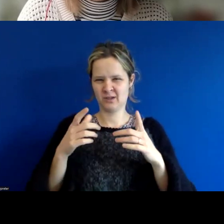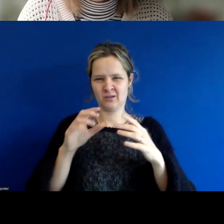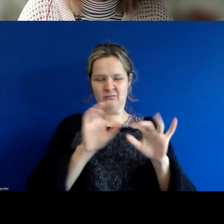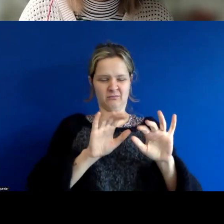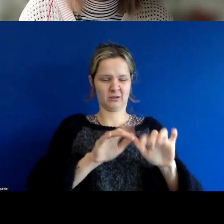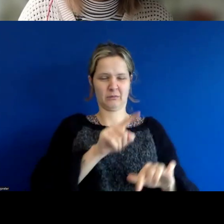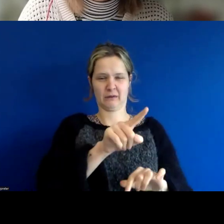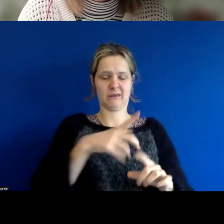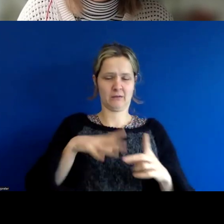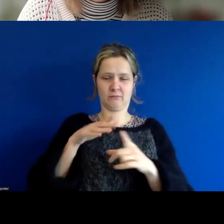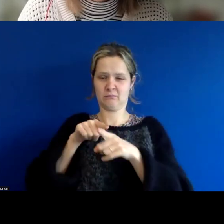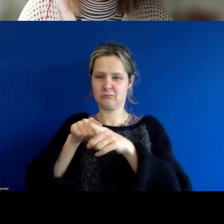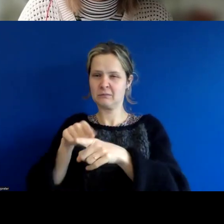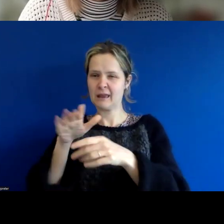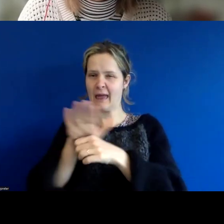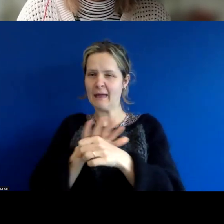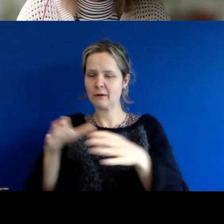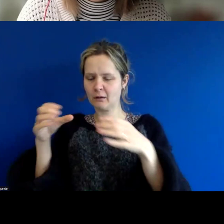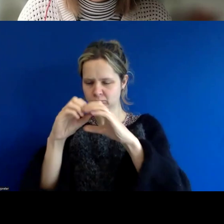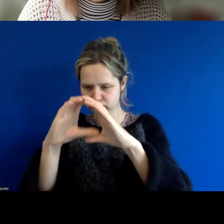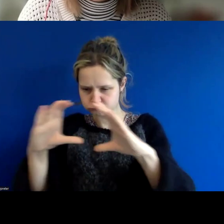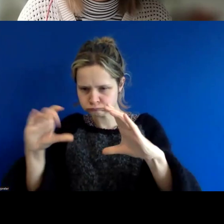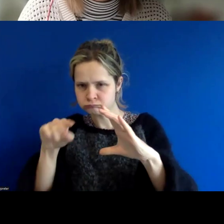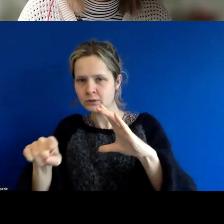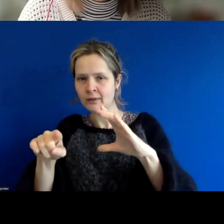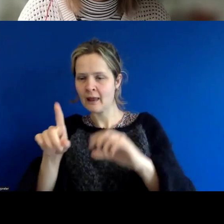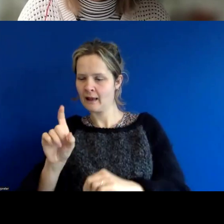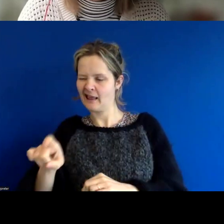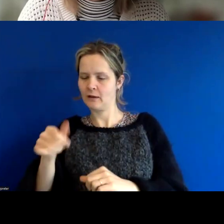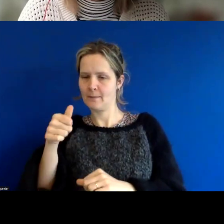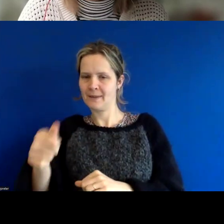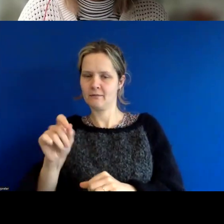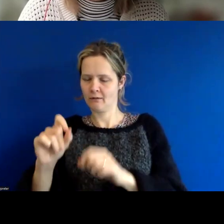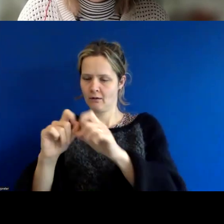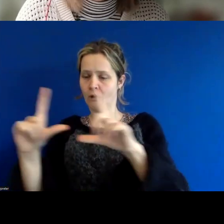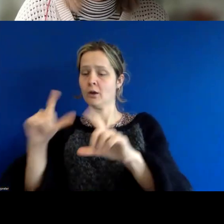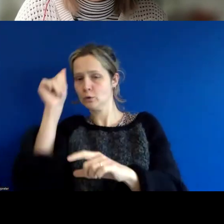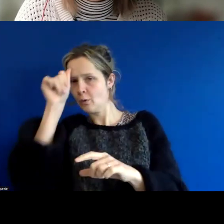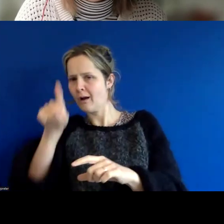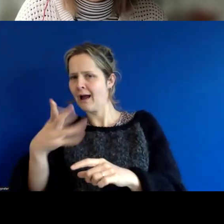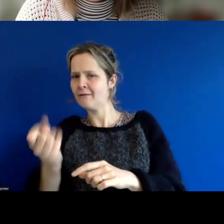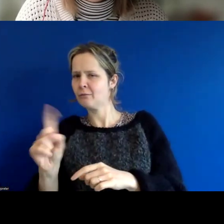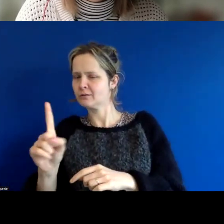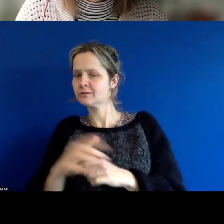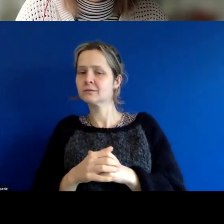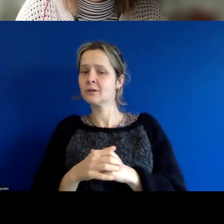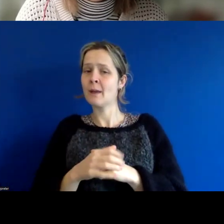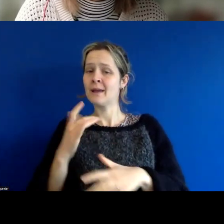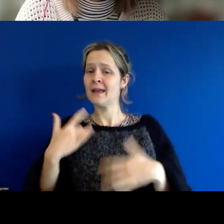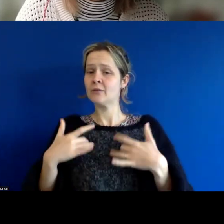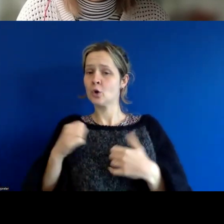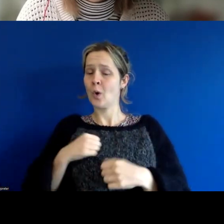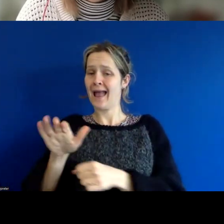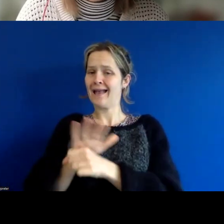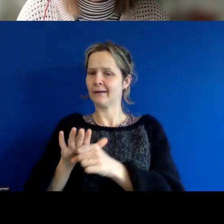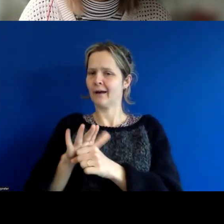then click on the little pins that appear to view details. So if you're interested in the types of charities that exist in an area, that's another advantage of the Explorer. You can